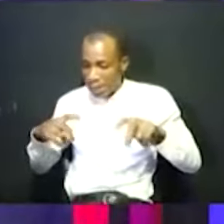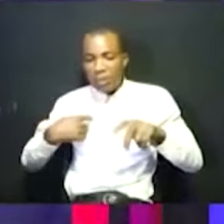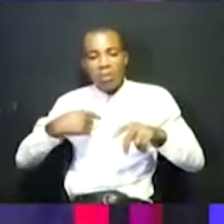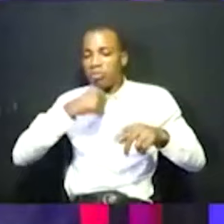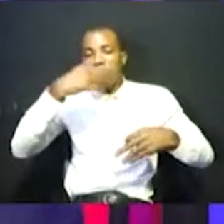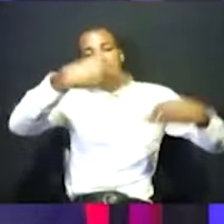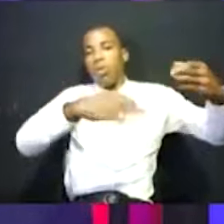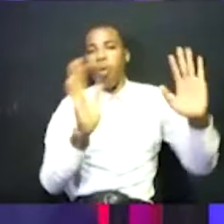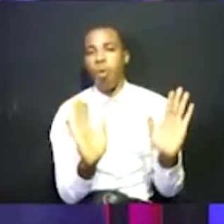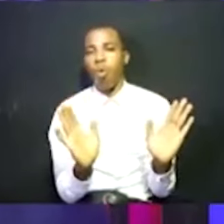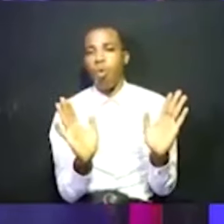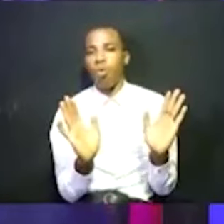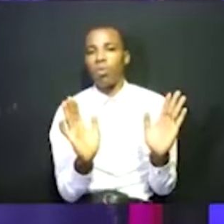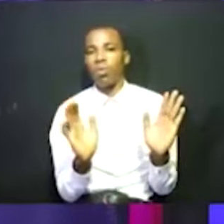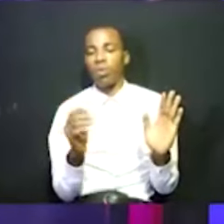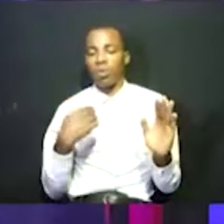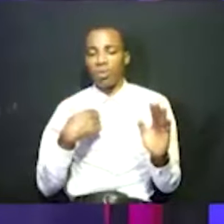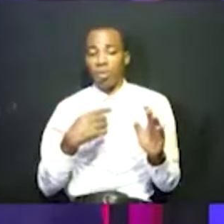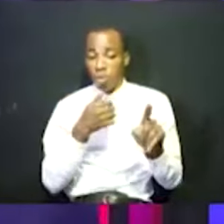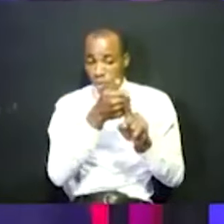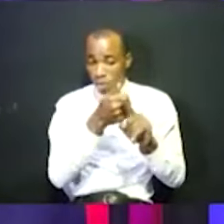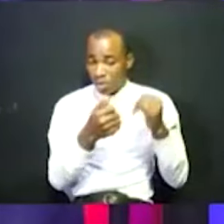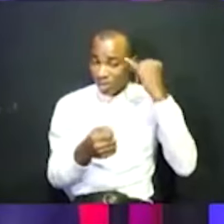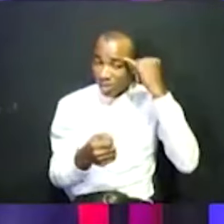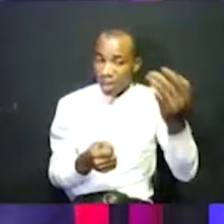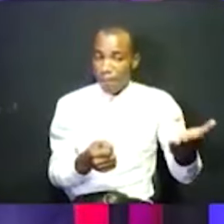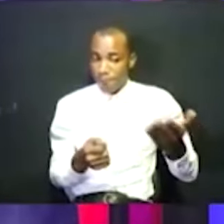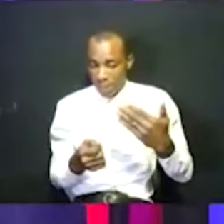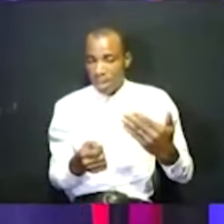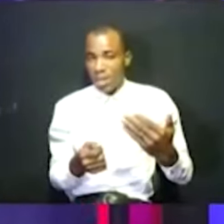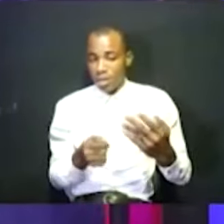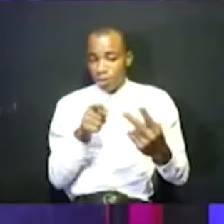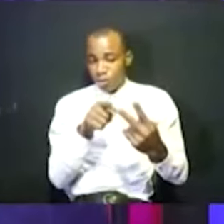would like us to examine her assertions too.